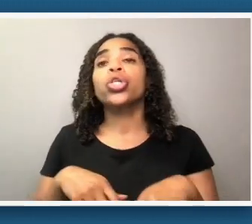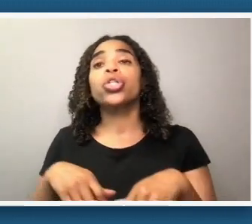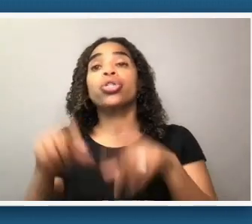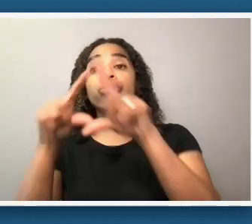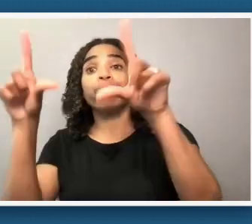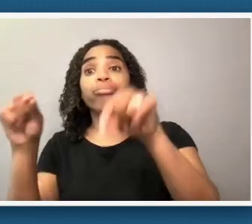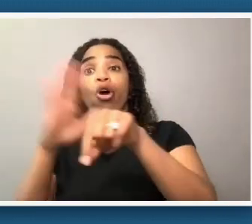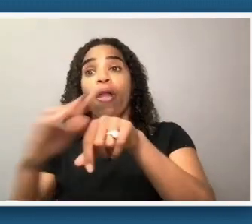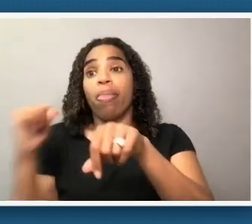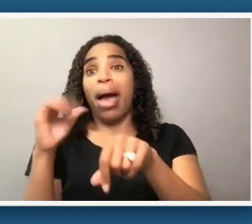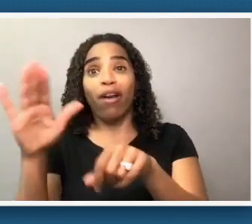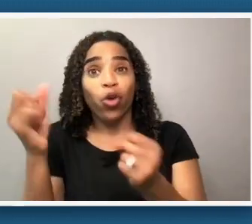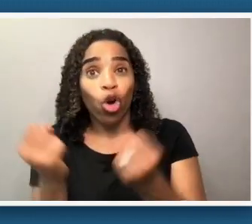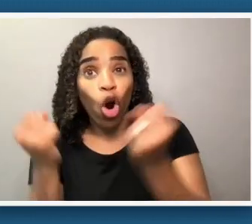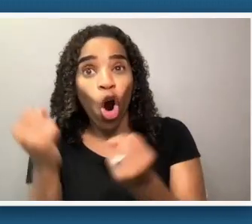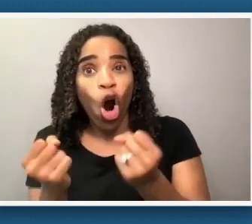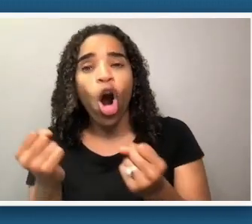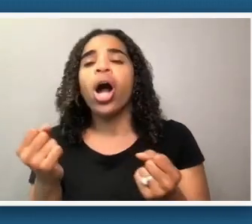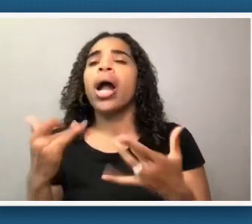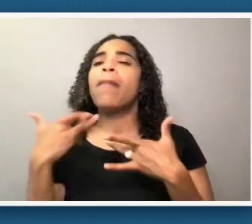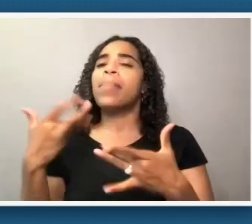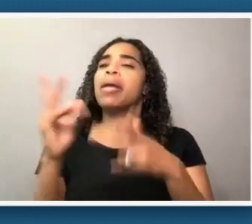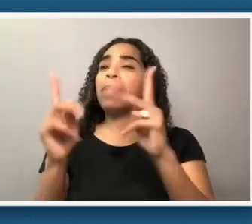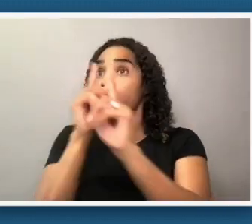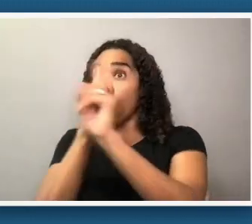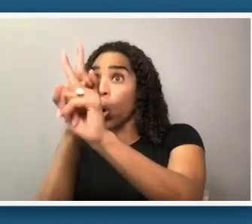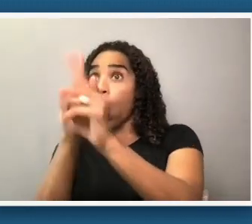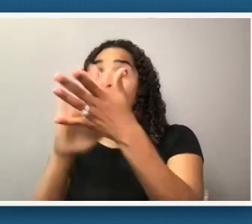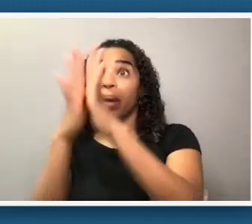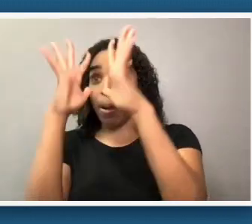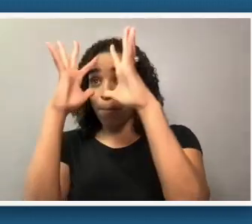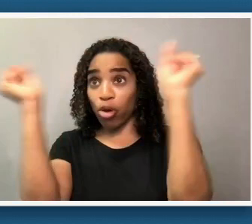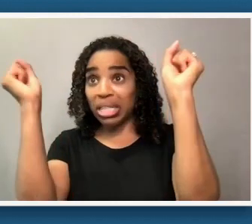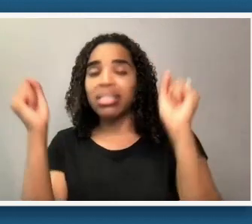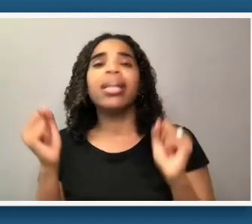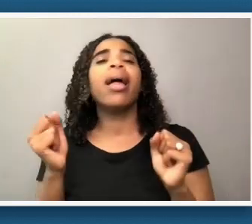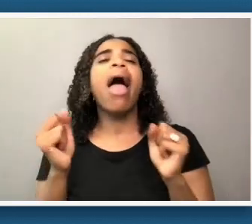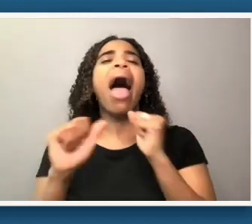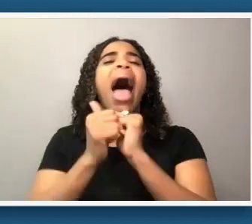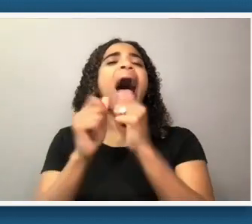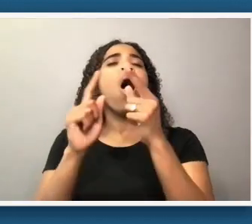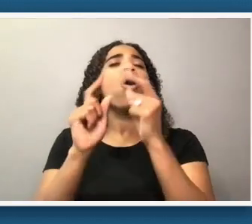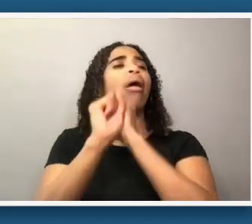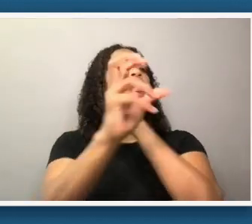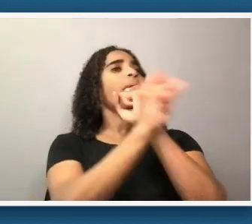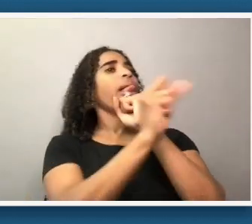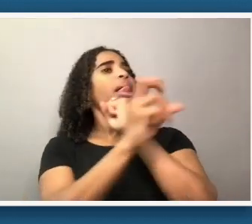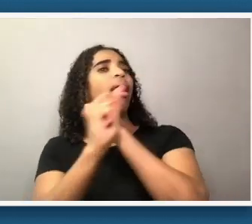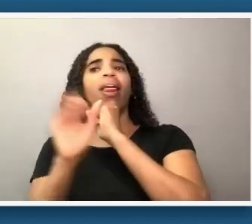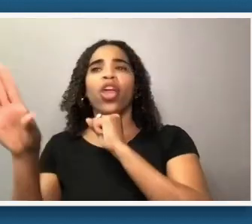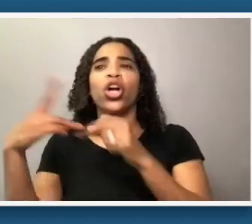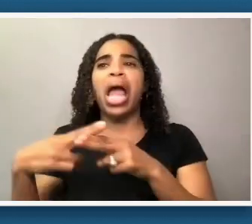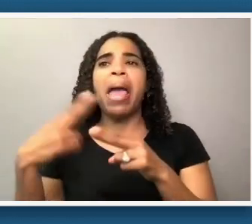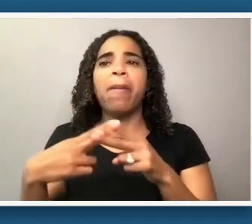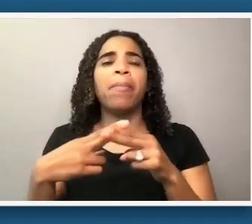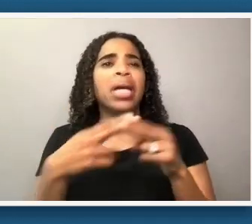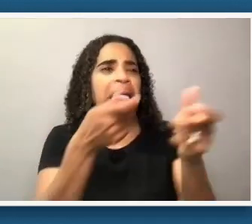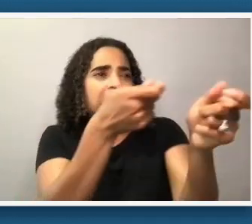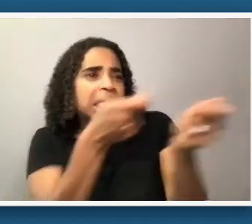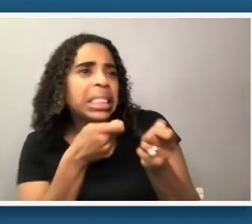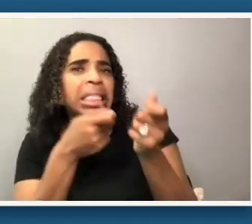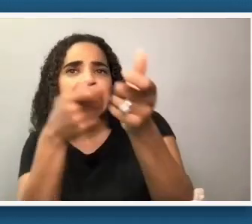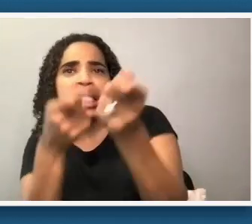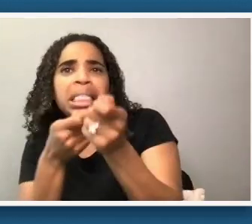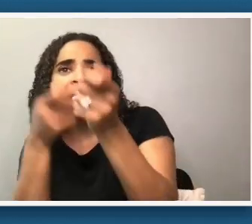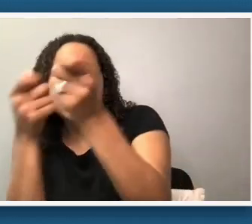stickers, the whole like evolution of political propaganda. There's some really cool stuff out there to kind of see how candidates have